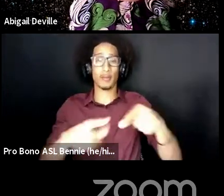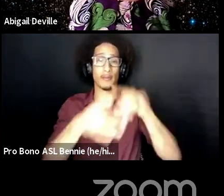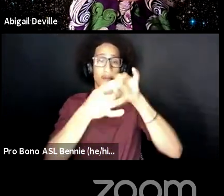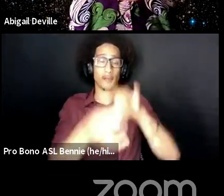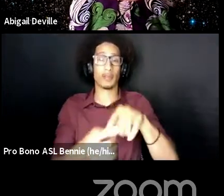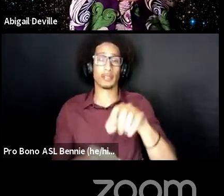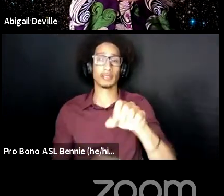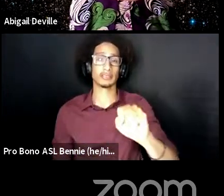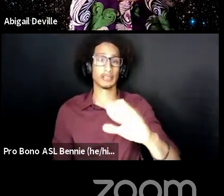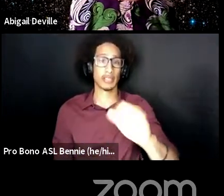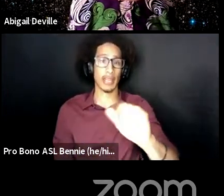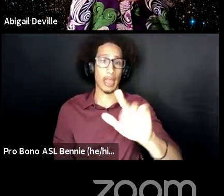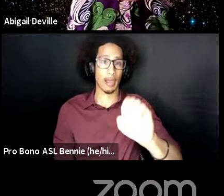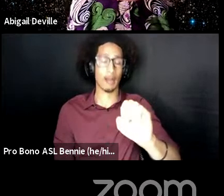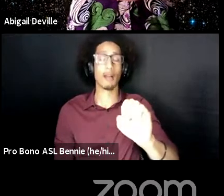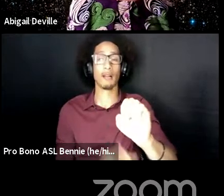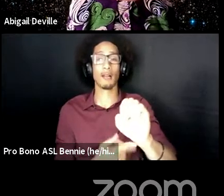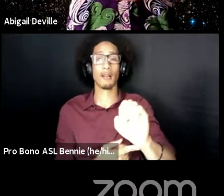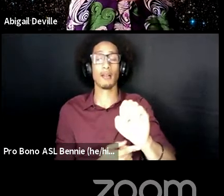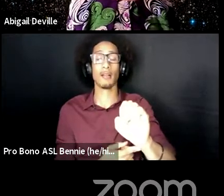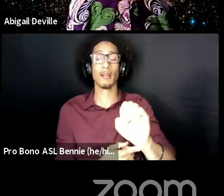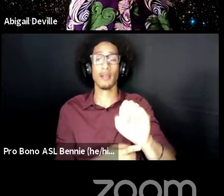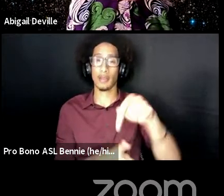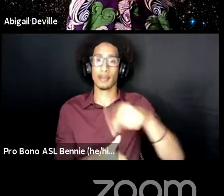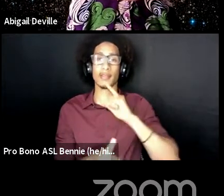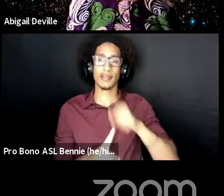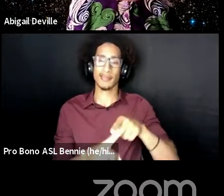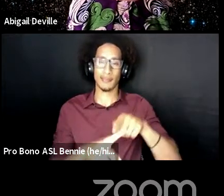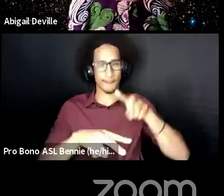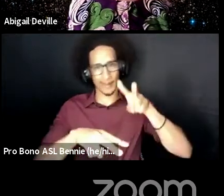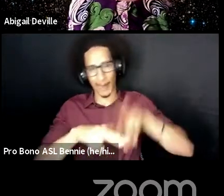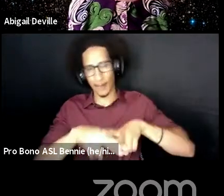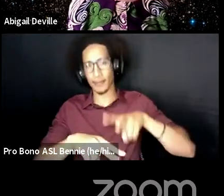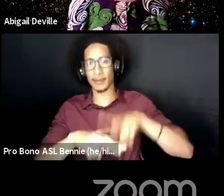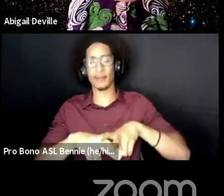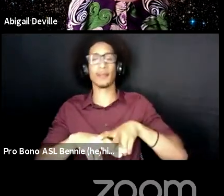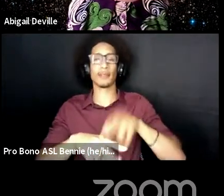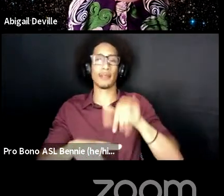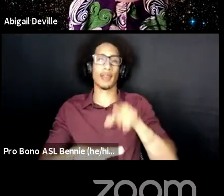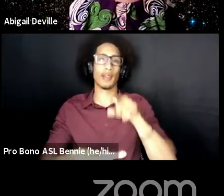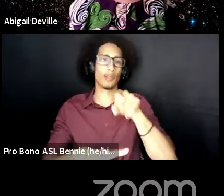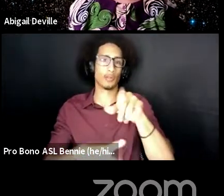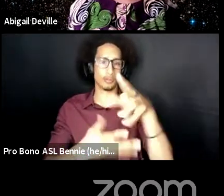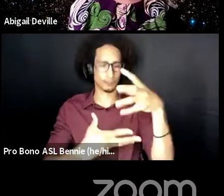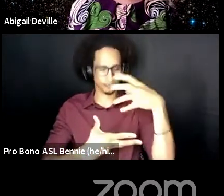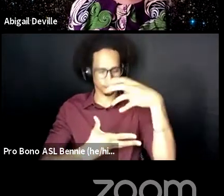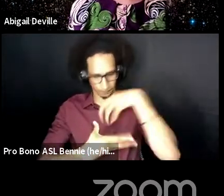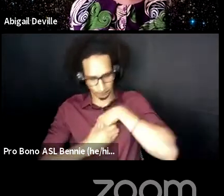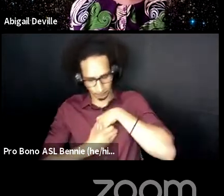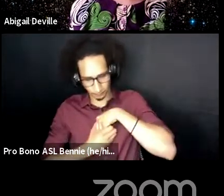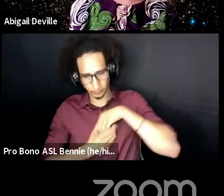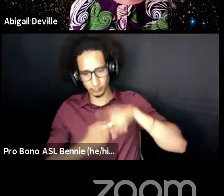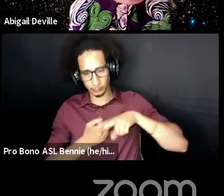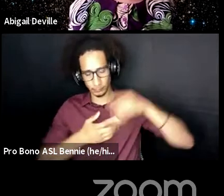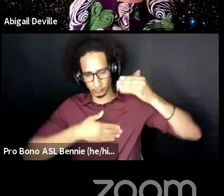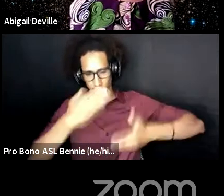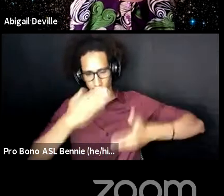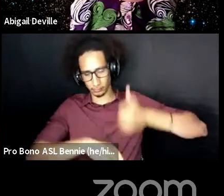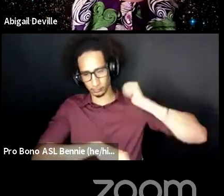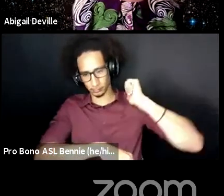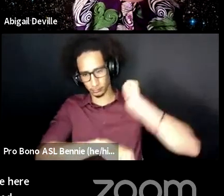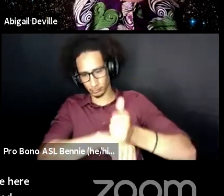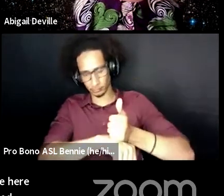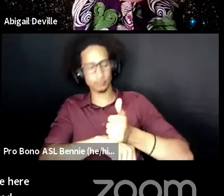and it's the vocabulary with which you all worked. Can you talk about, in general, in your practices, your relationships to